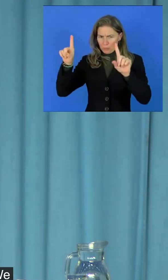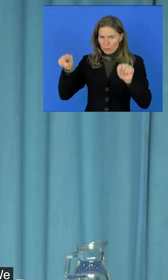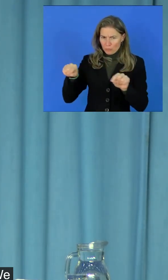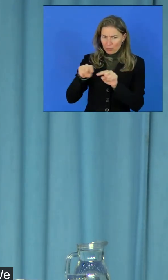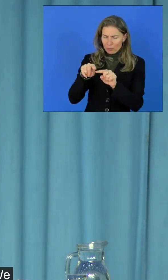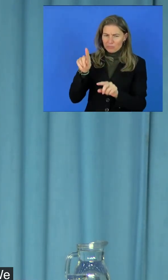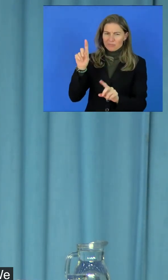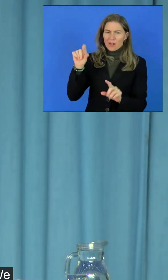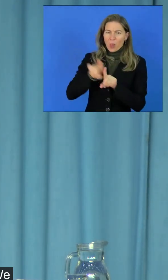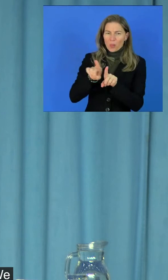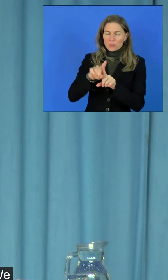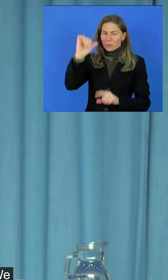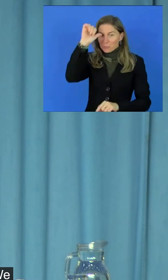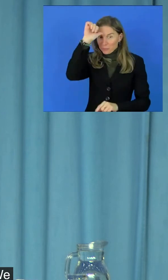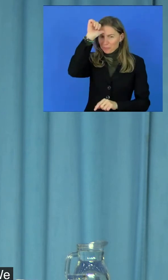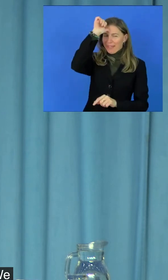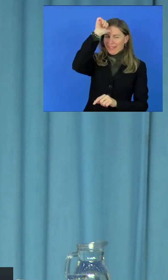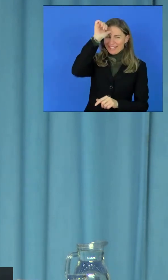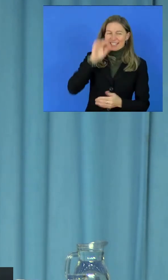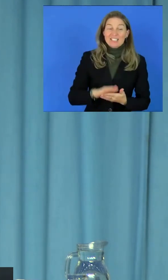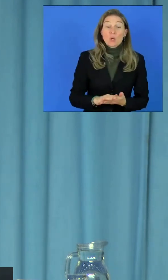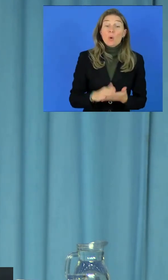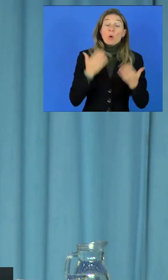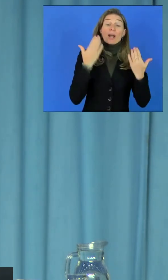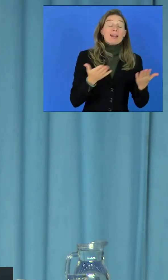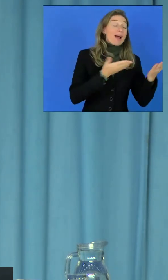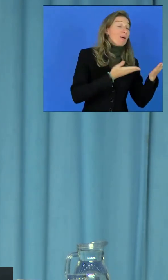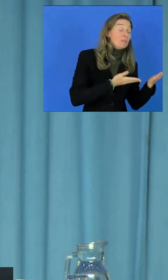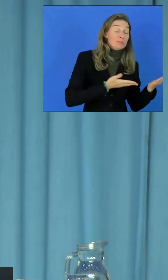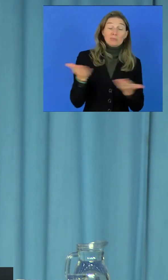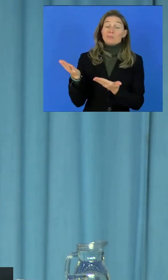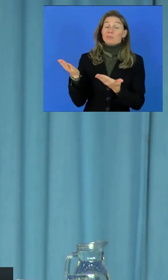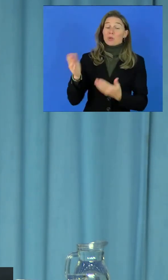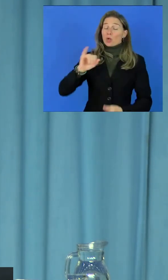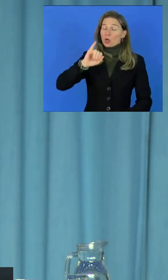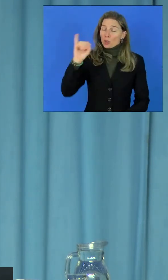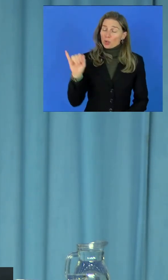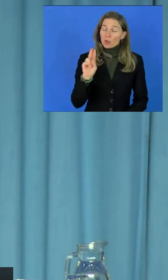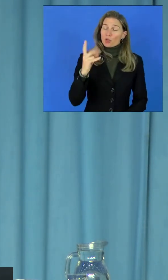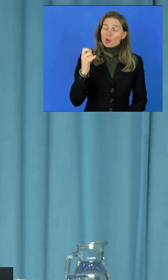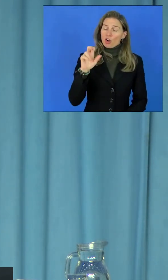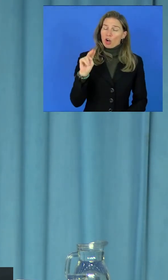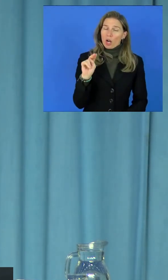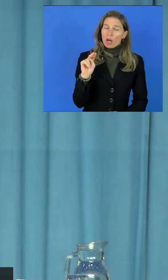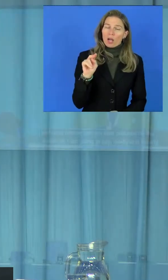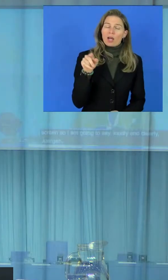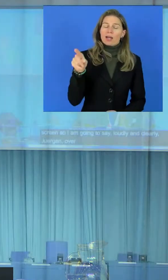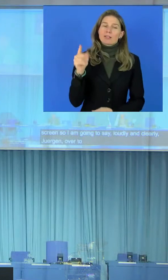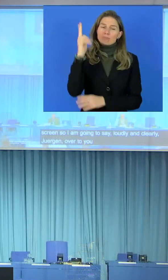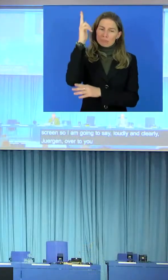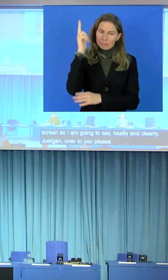clearly, Jürgen, over to you, please, to start the session.